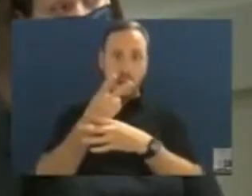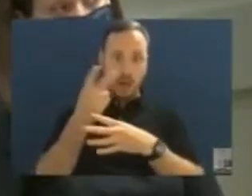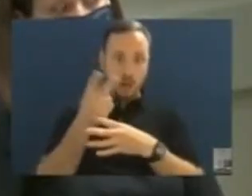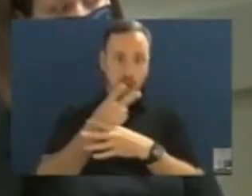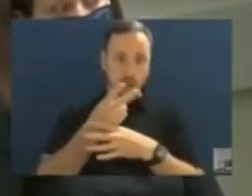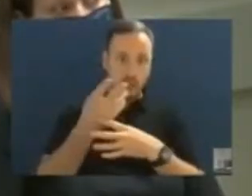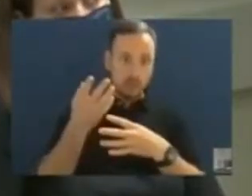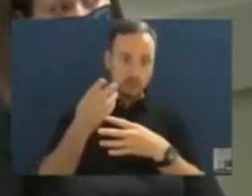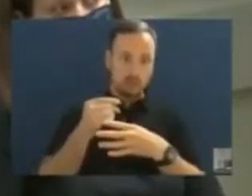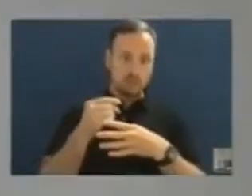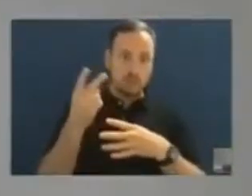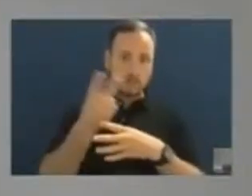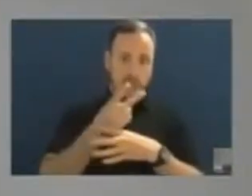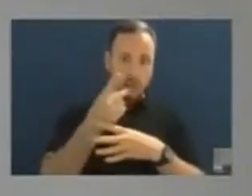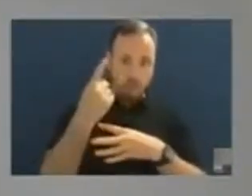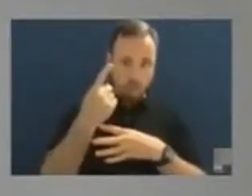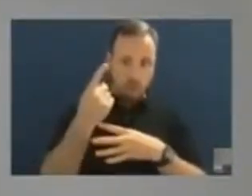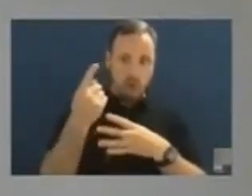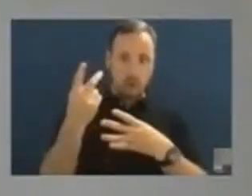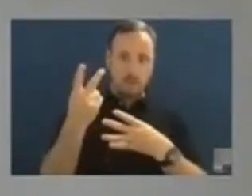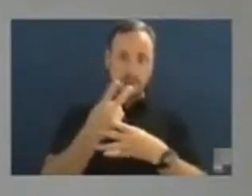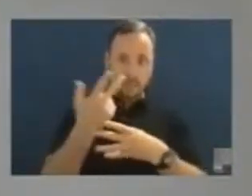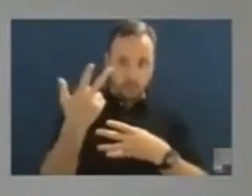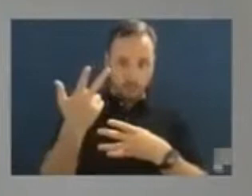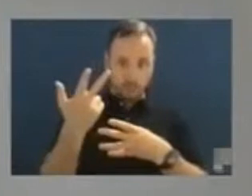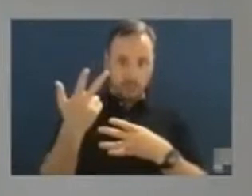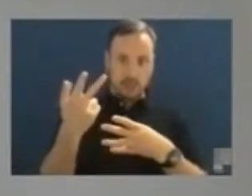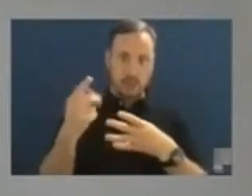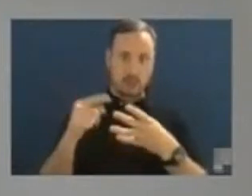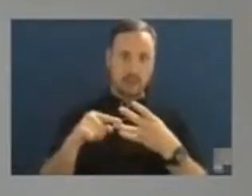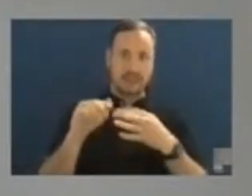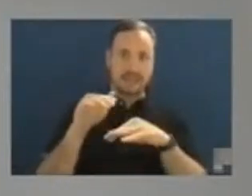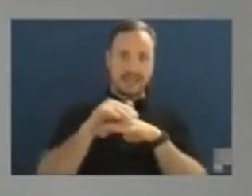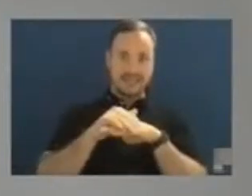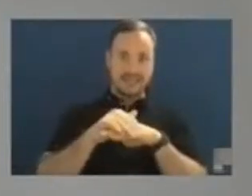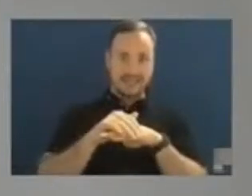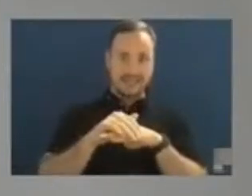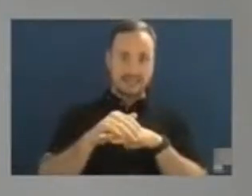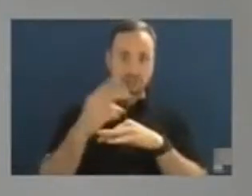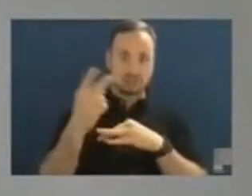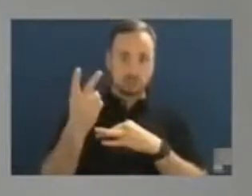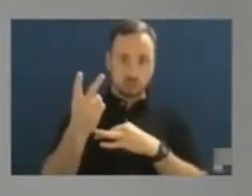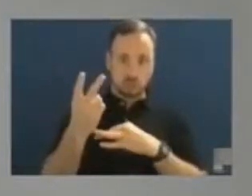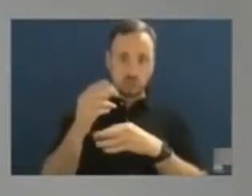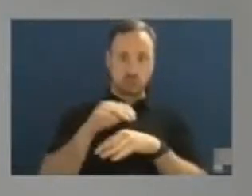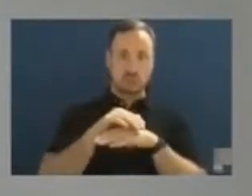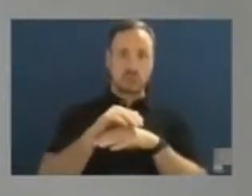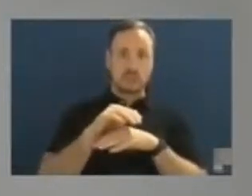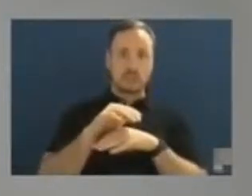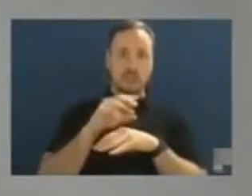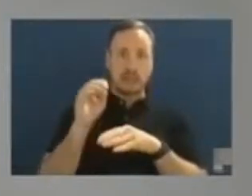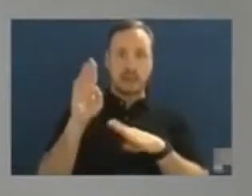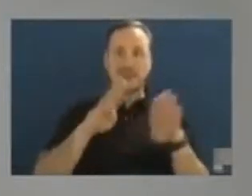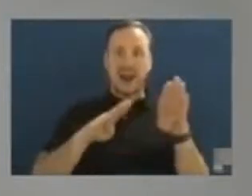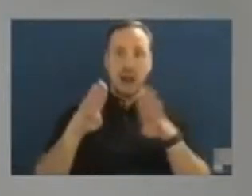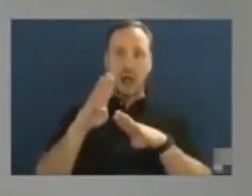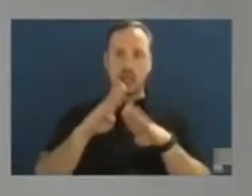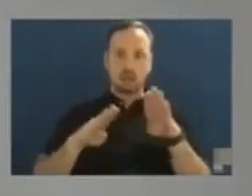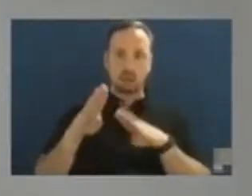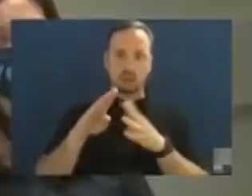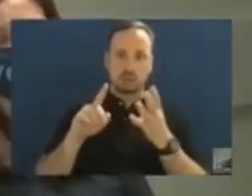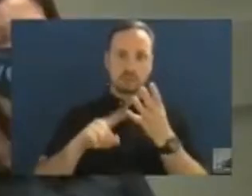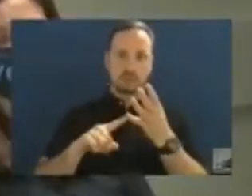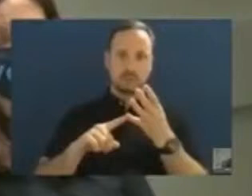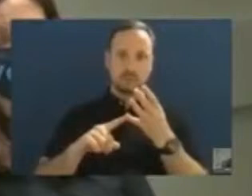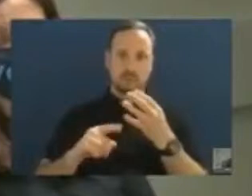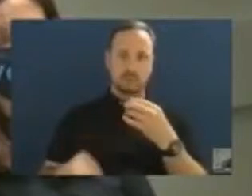that'd be Math 1, Math 3. You would have English 2, and then you would also have biology. Okay, so